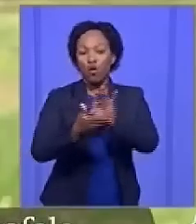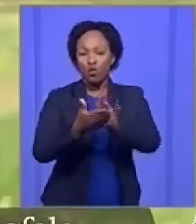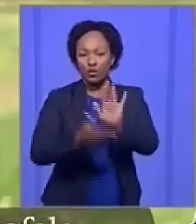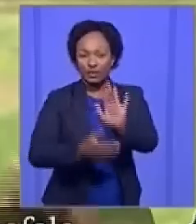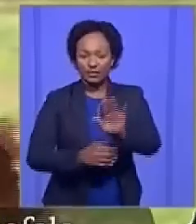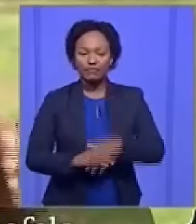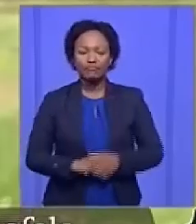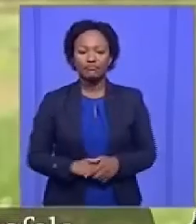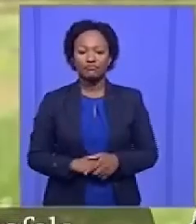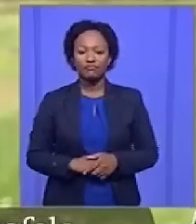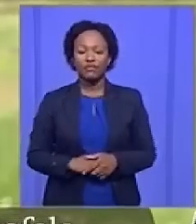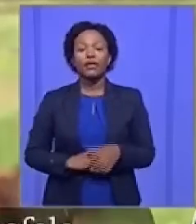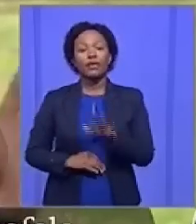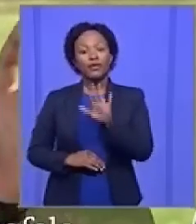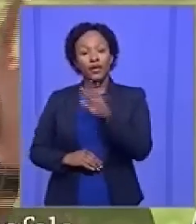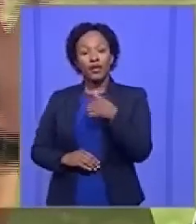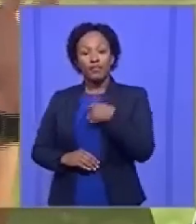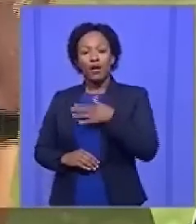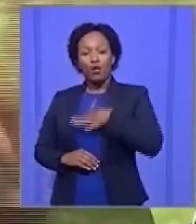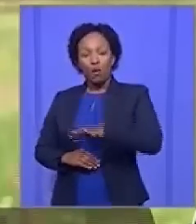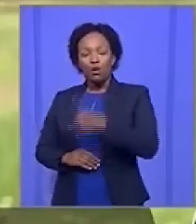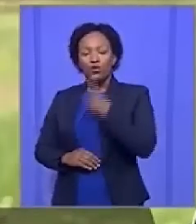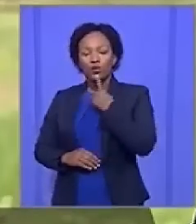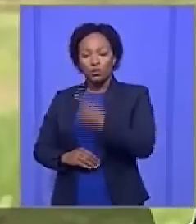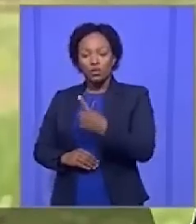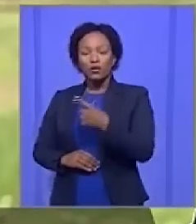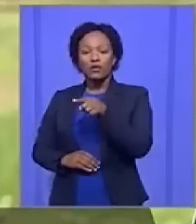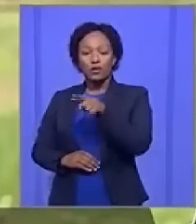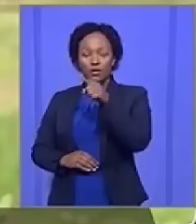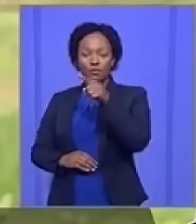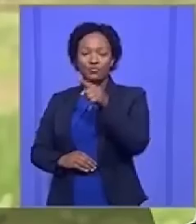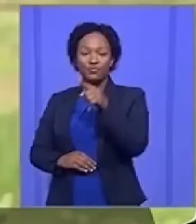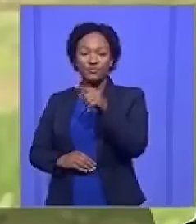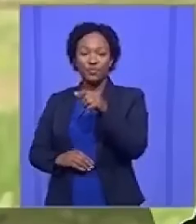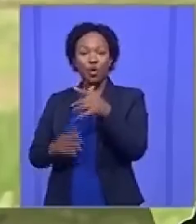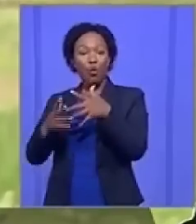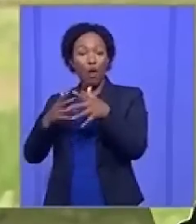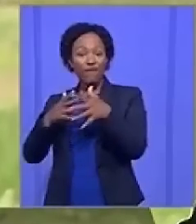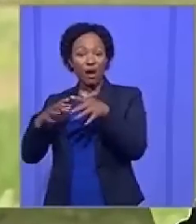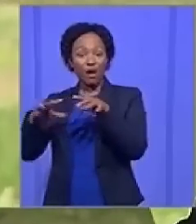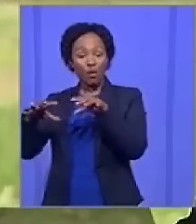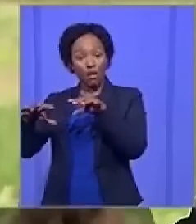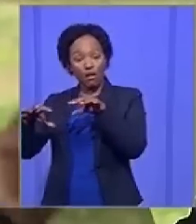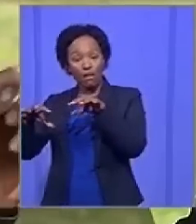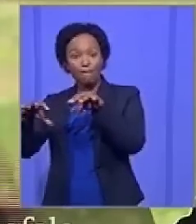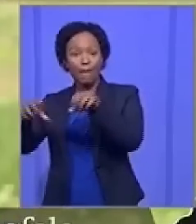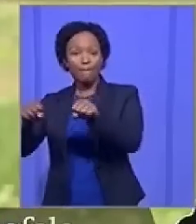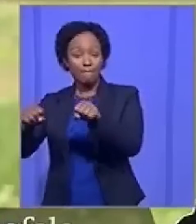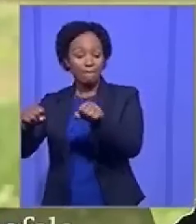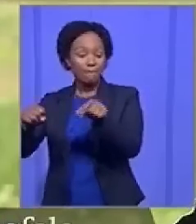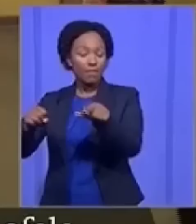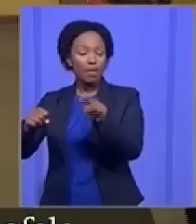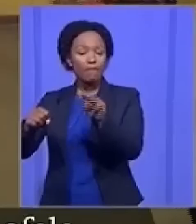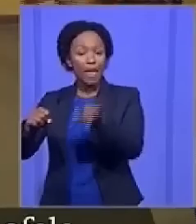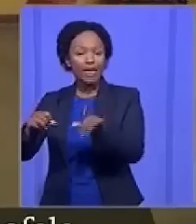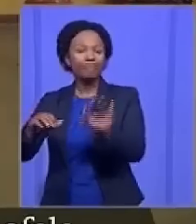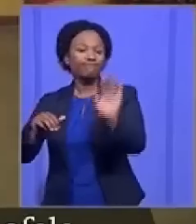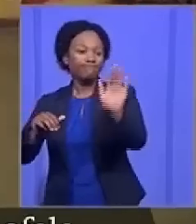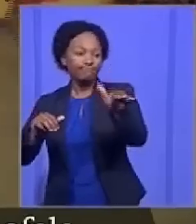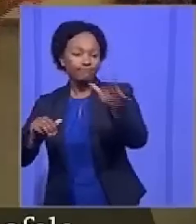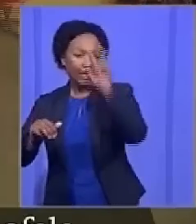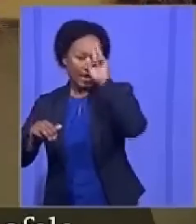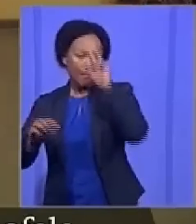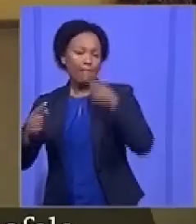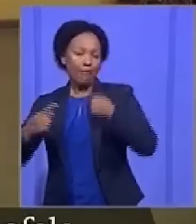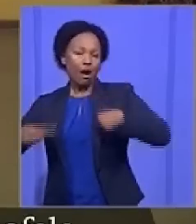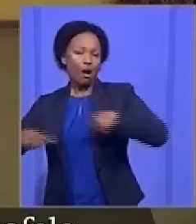I want to say to the governing party, whoever takes over, remember us. Baahi ba